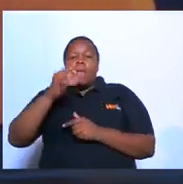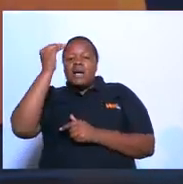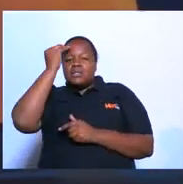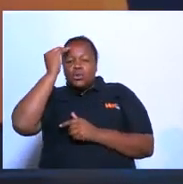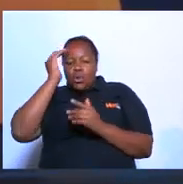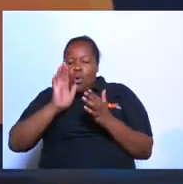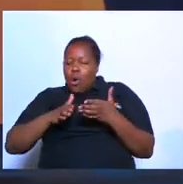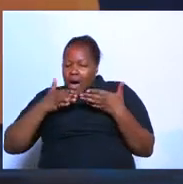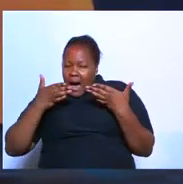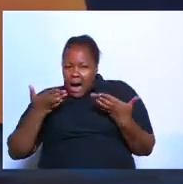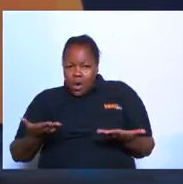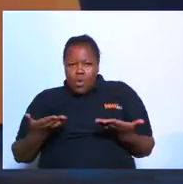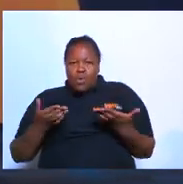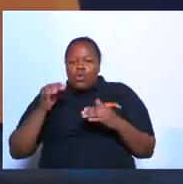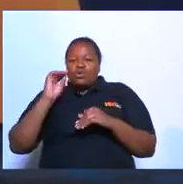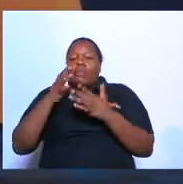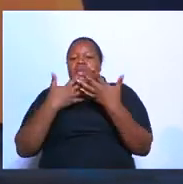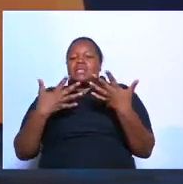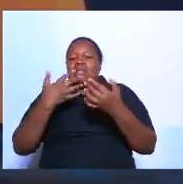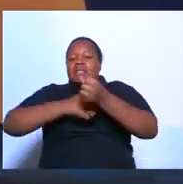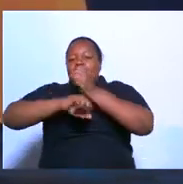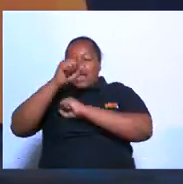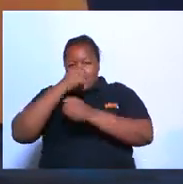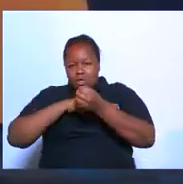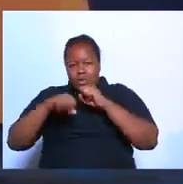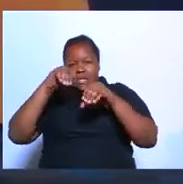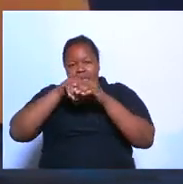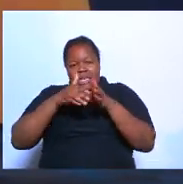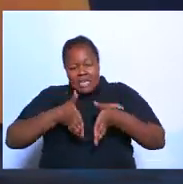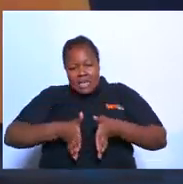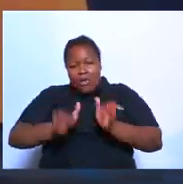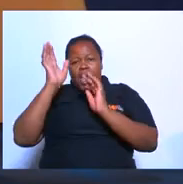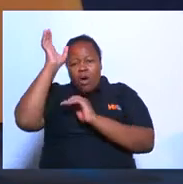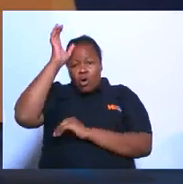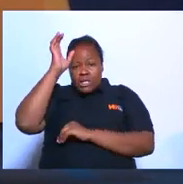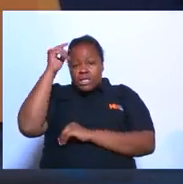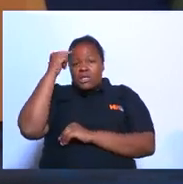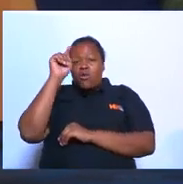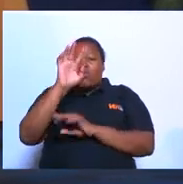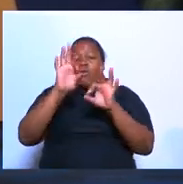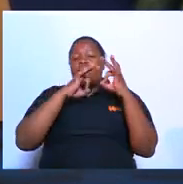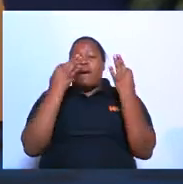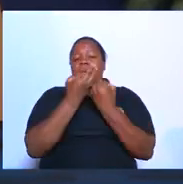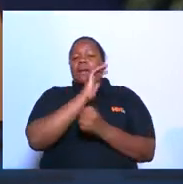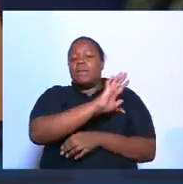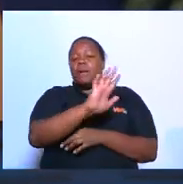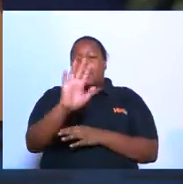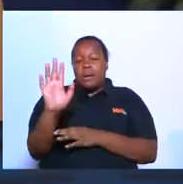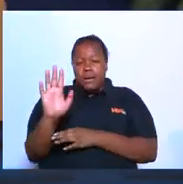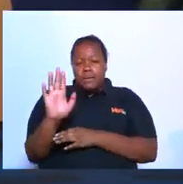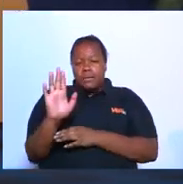know how to put this in action according to the context of your family